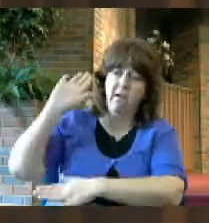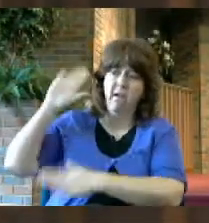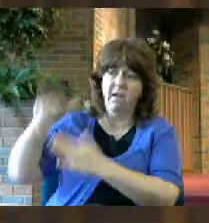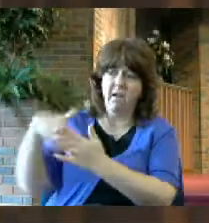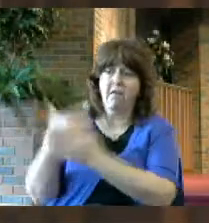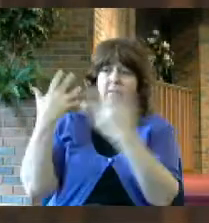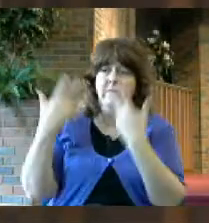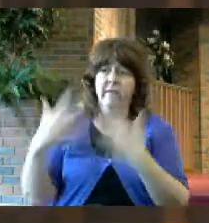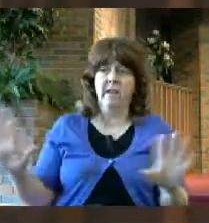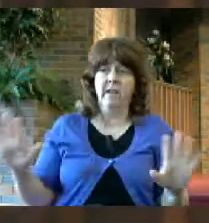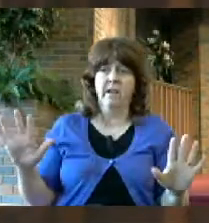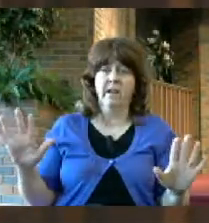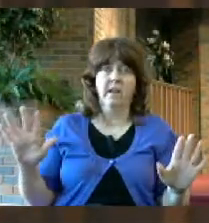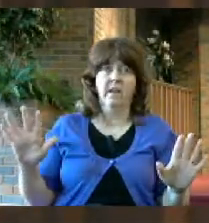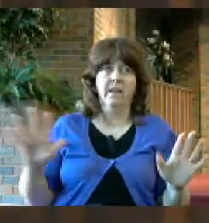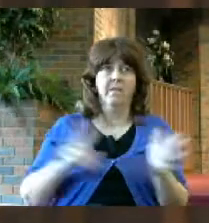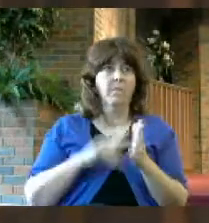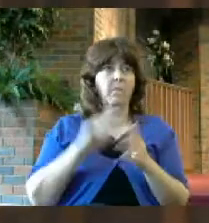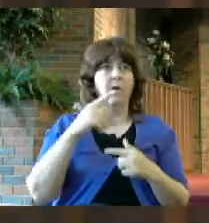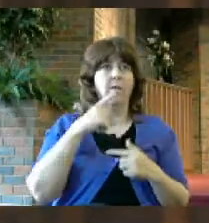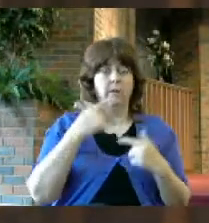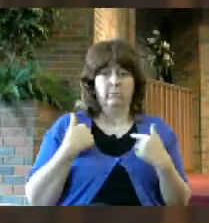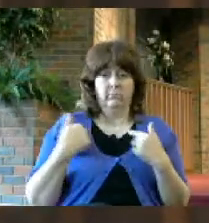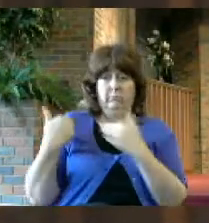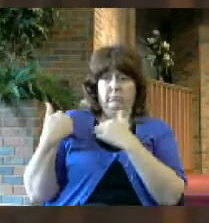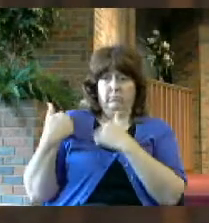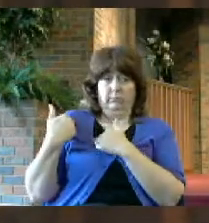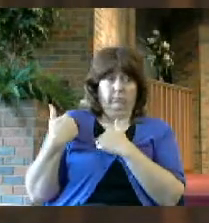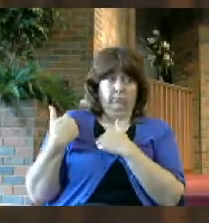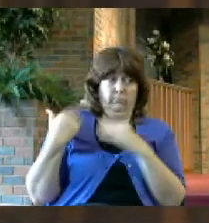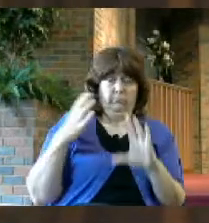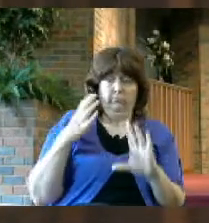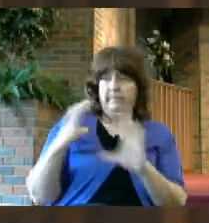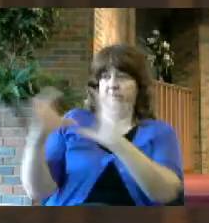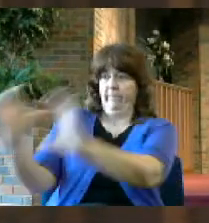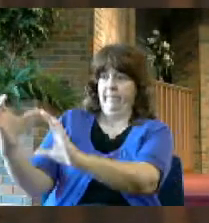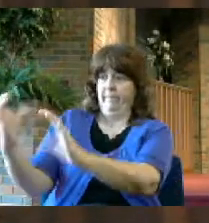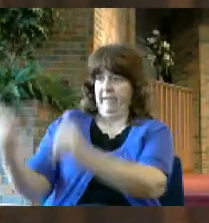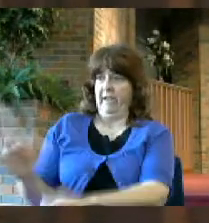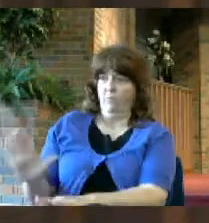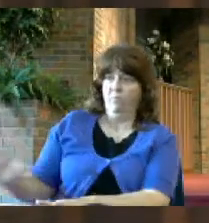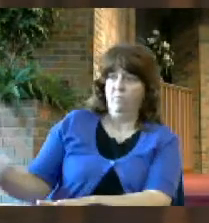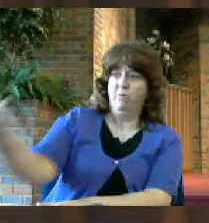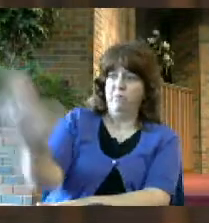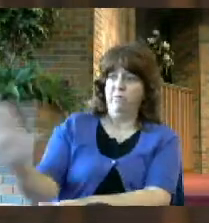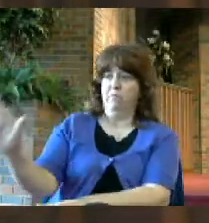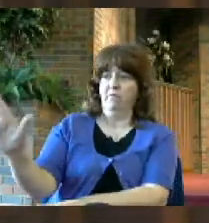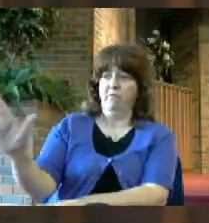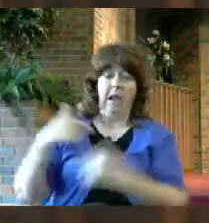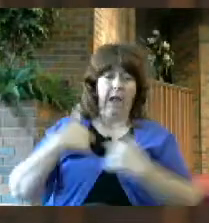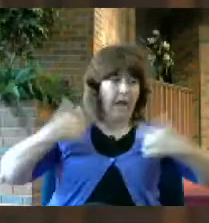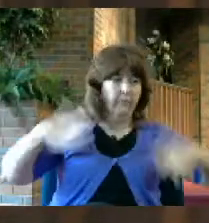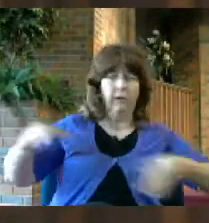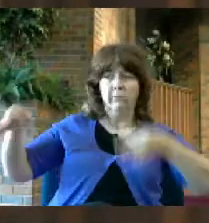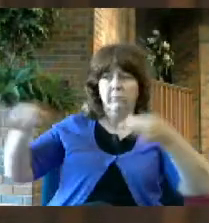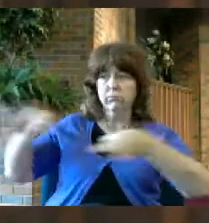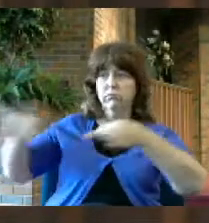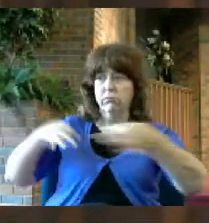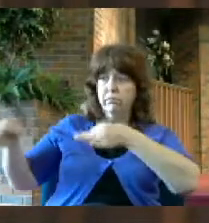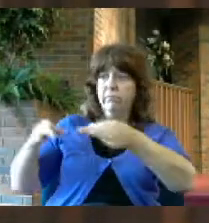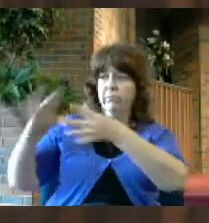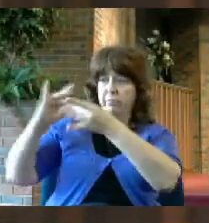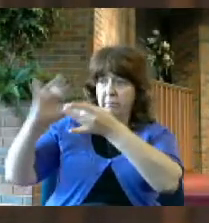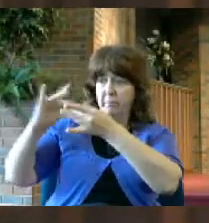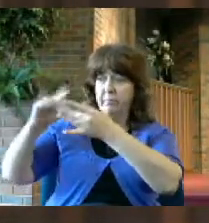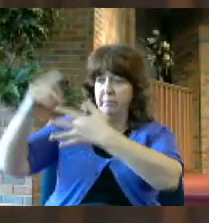for what you do or what you don't do because I've told you what God wanted you to hear. There's a conversation that